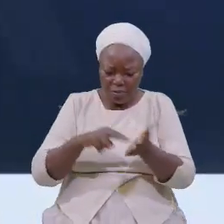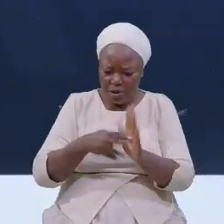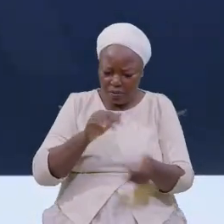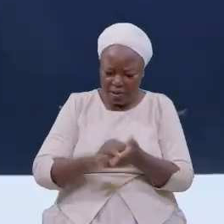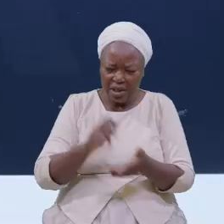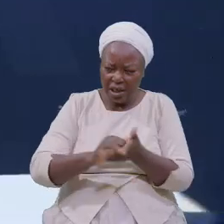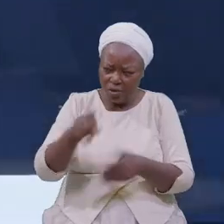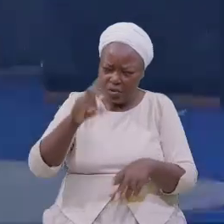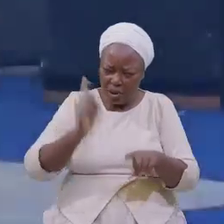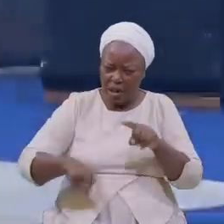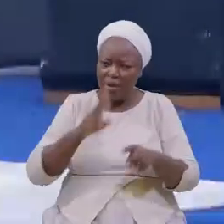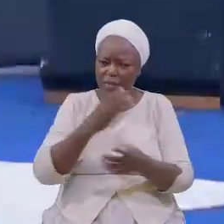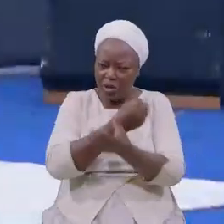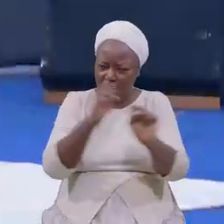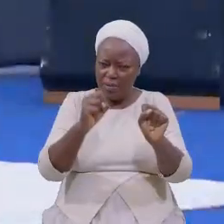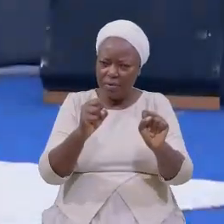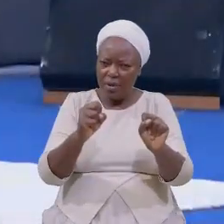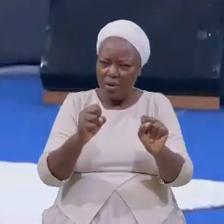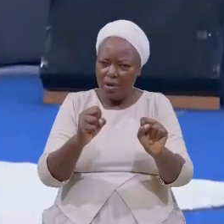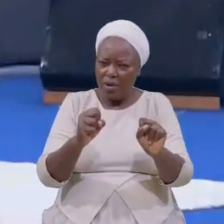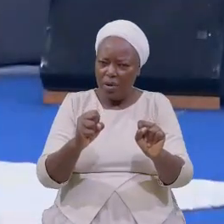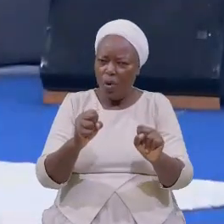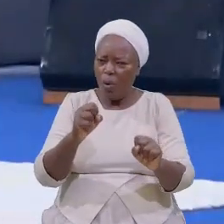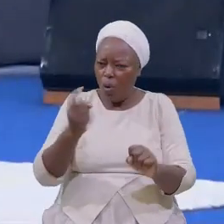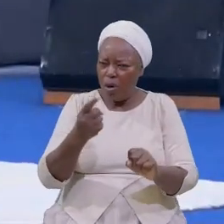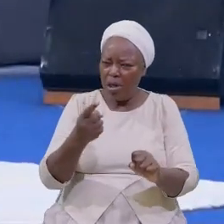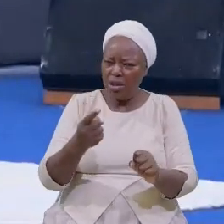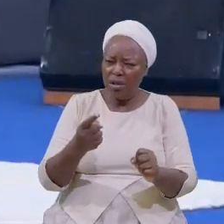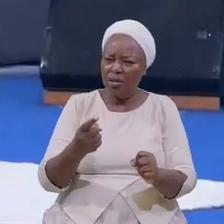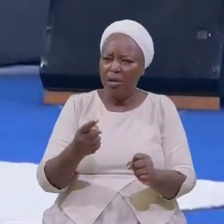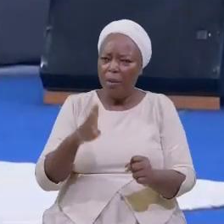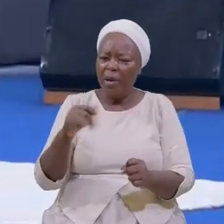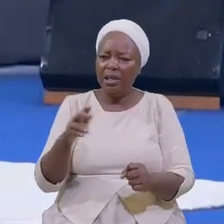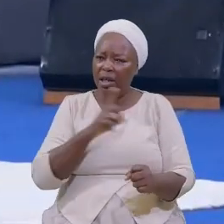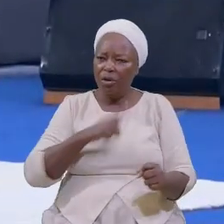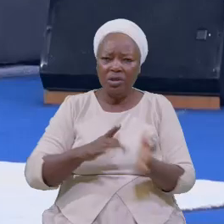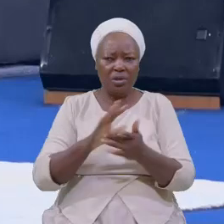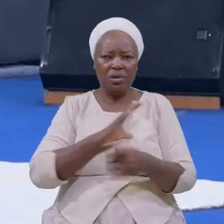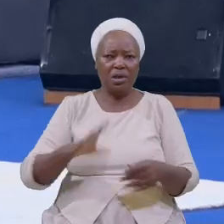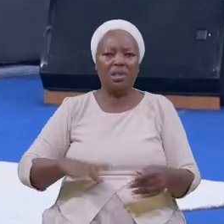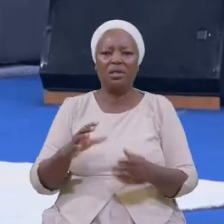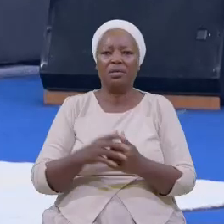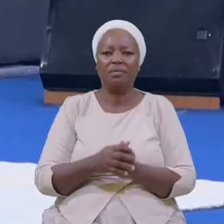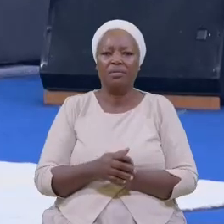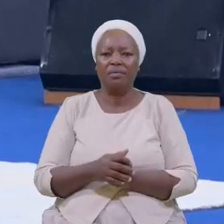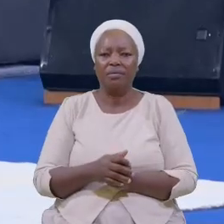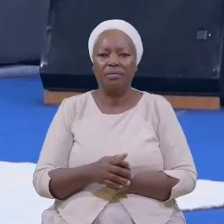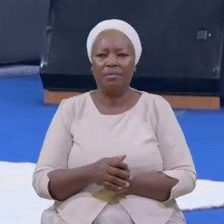Why then did God give that law, especially the Ten Commandments?